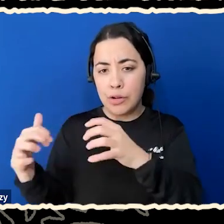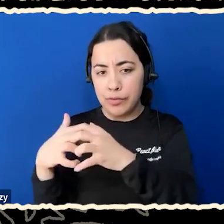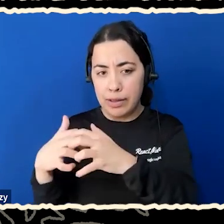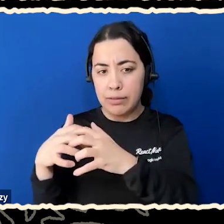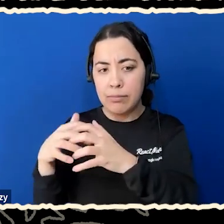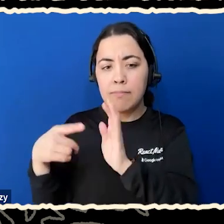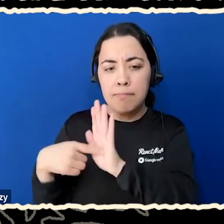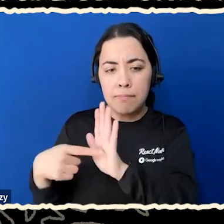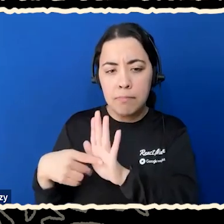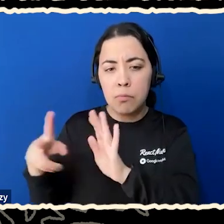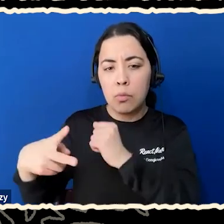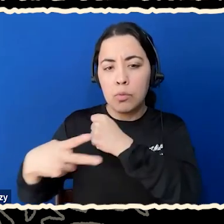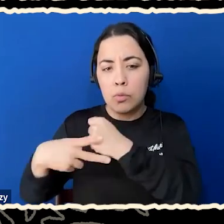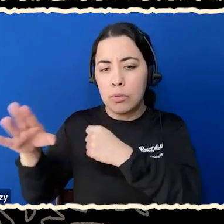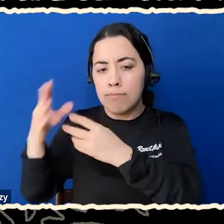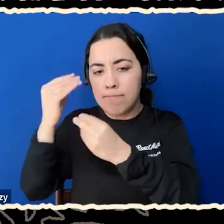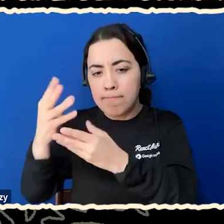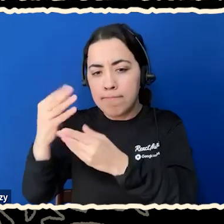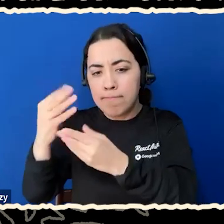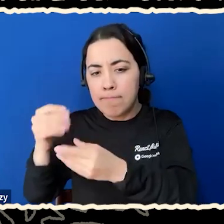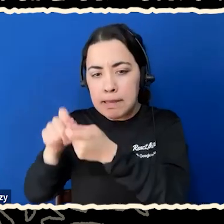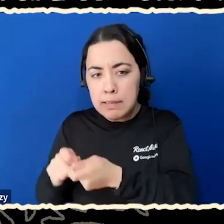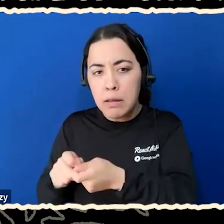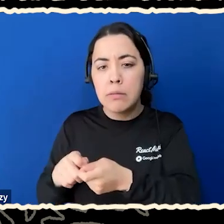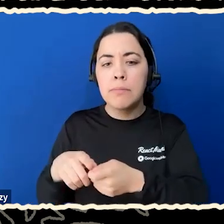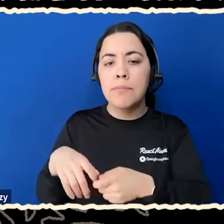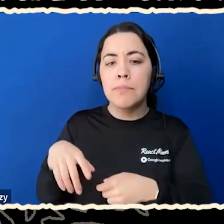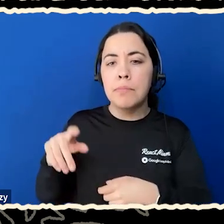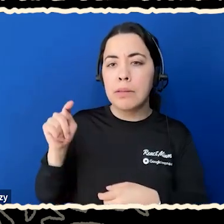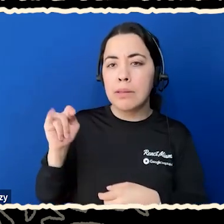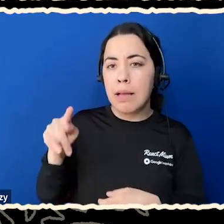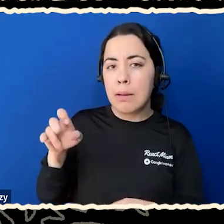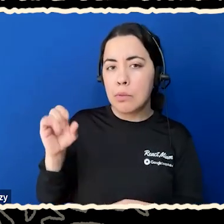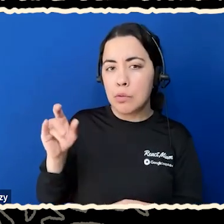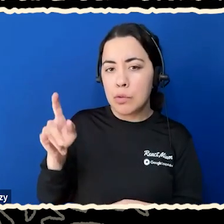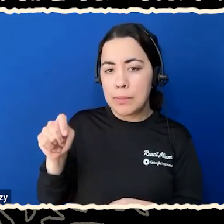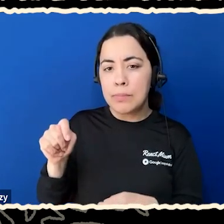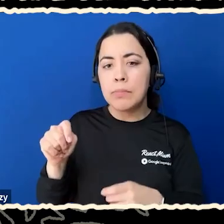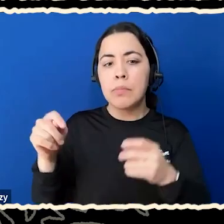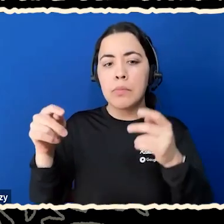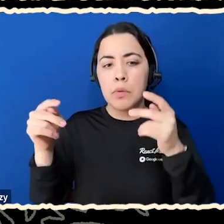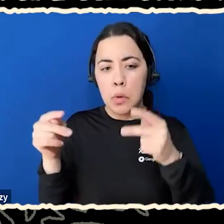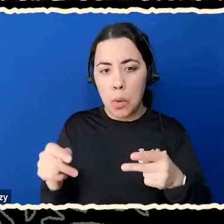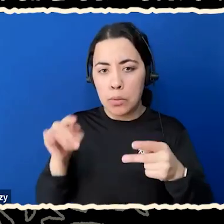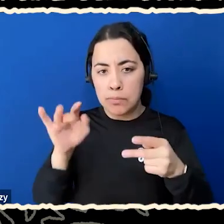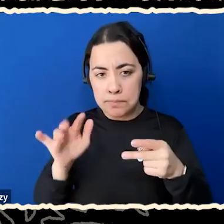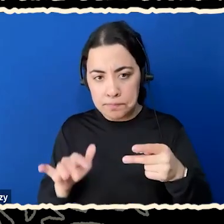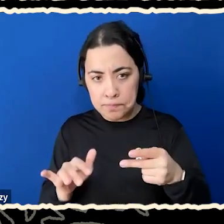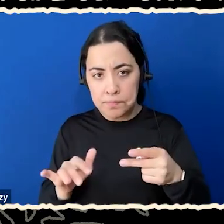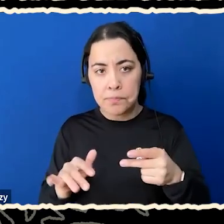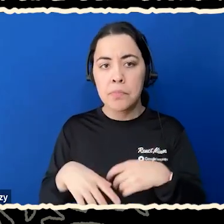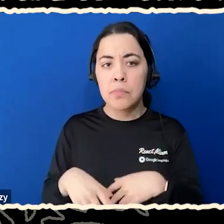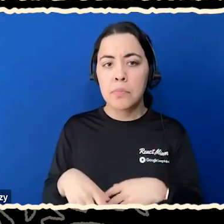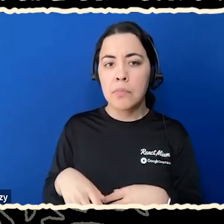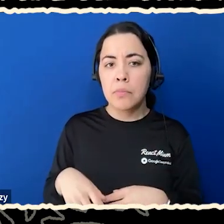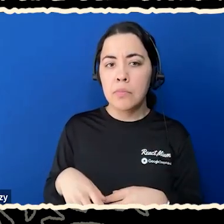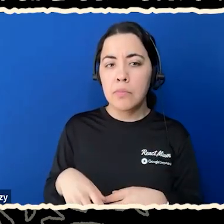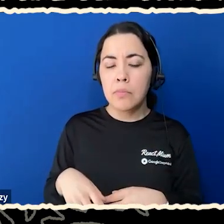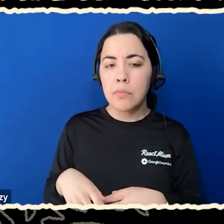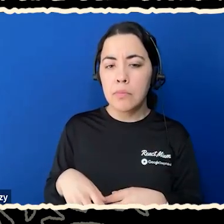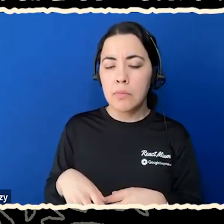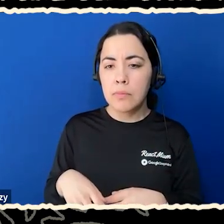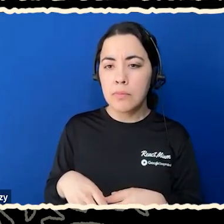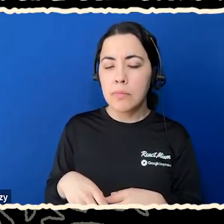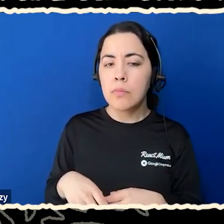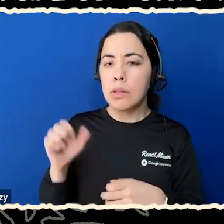in TypeScript, sorry. Then you run the code gen. And after running the code gen, you can consume this on the native side. So basically, you have